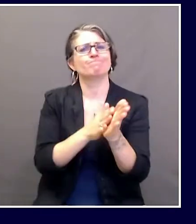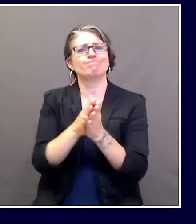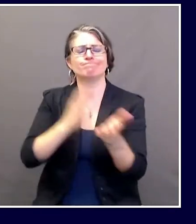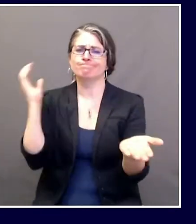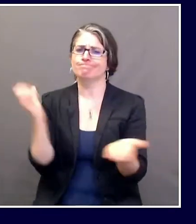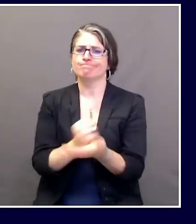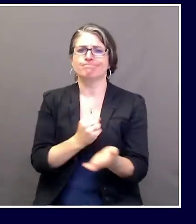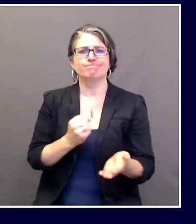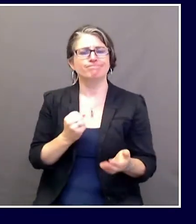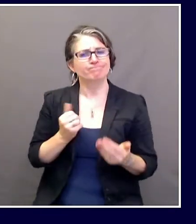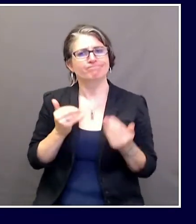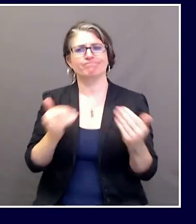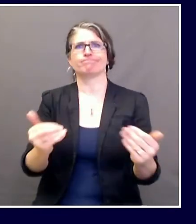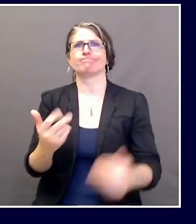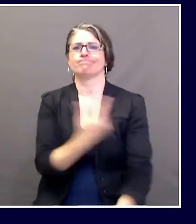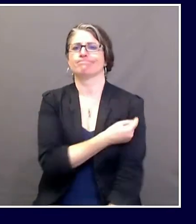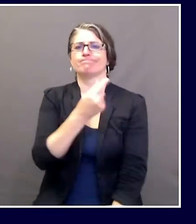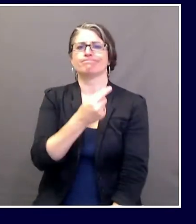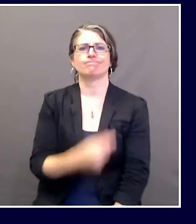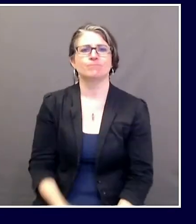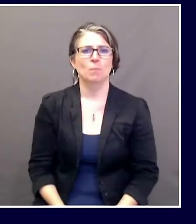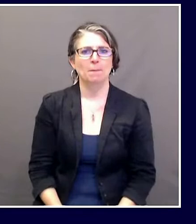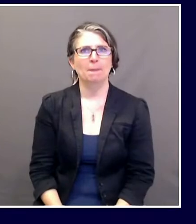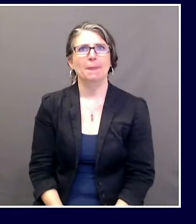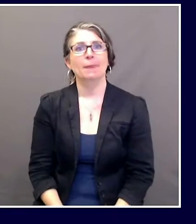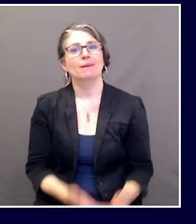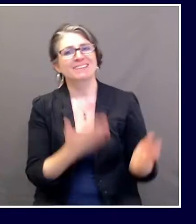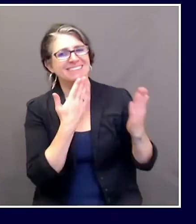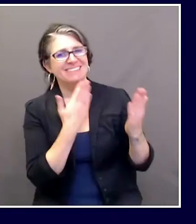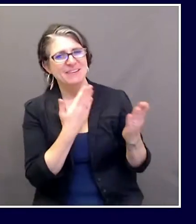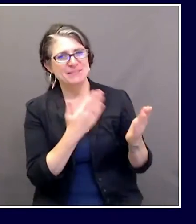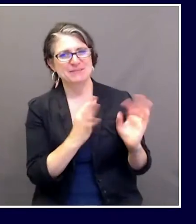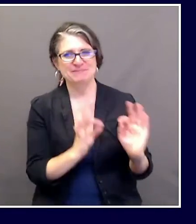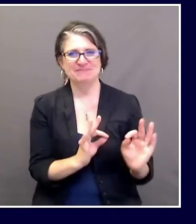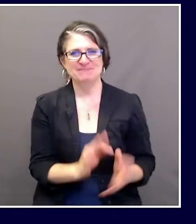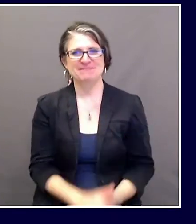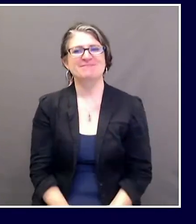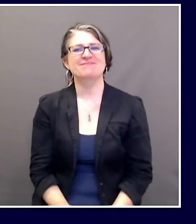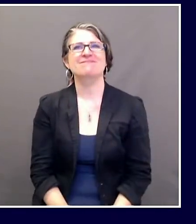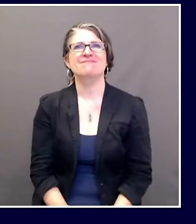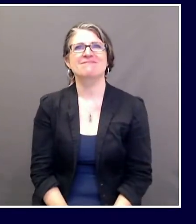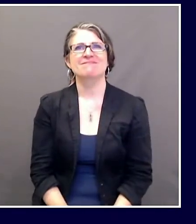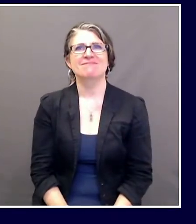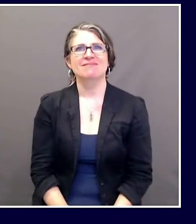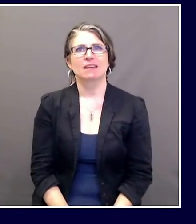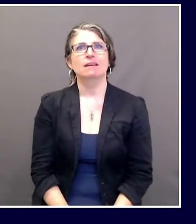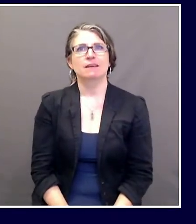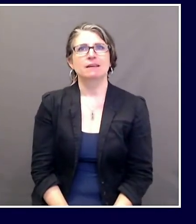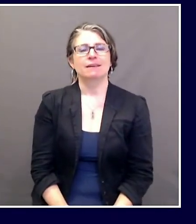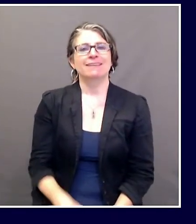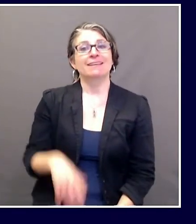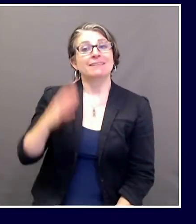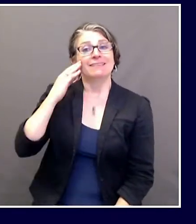Thank you. And then Dr. Shaw, our almost neighbor over in Vermont, they were down yesterday to 3